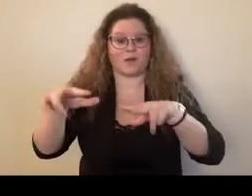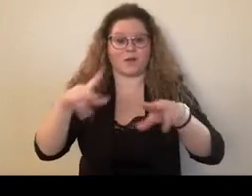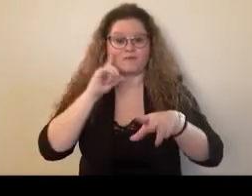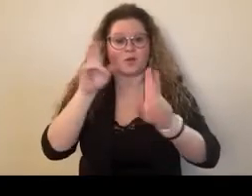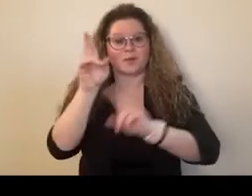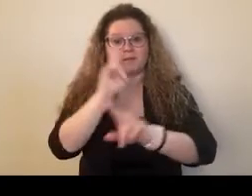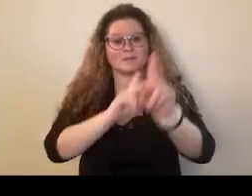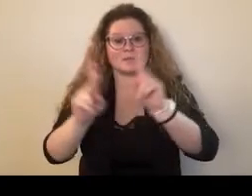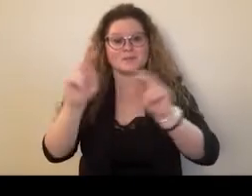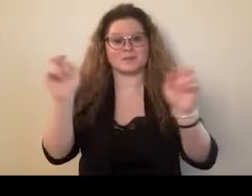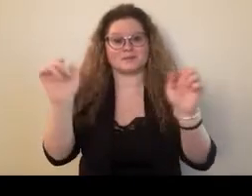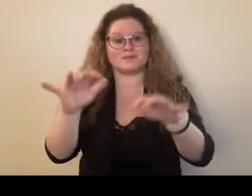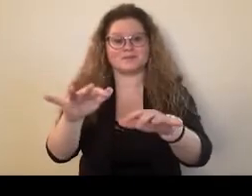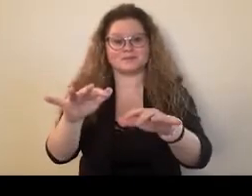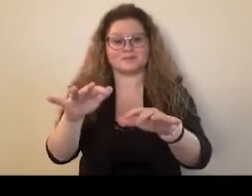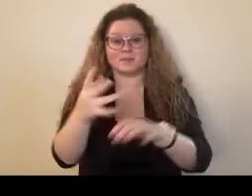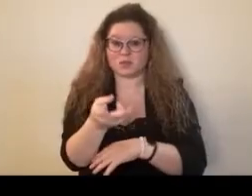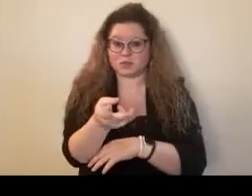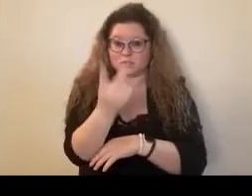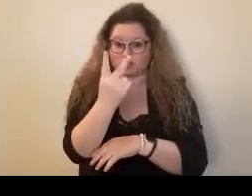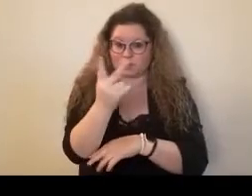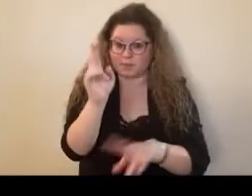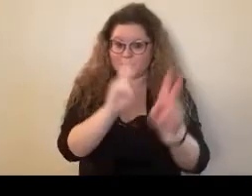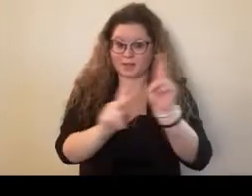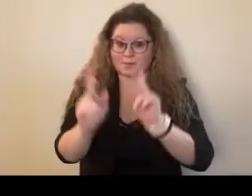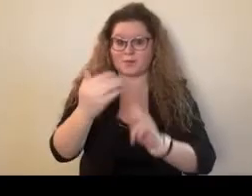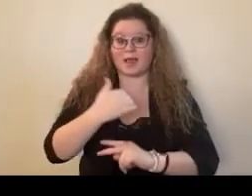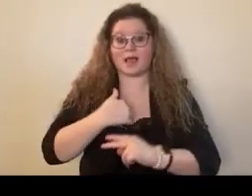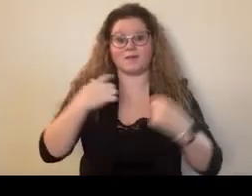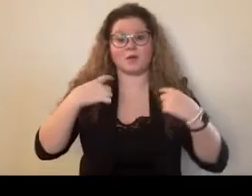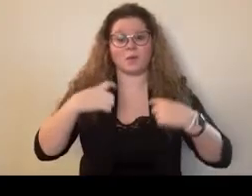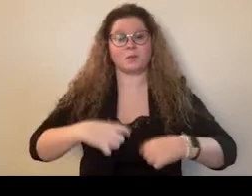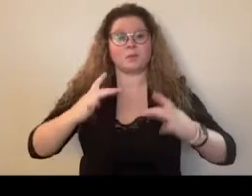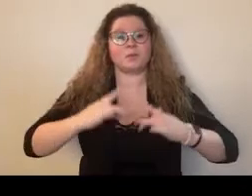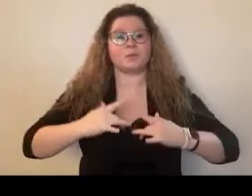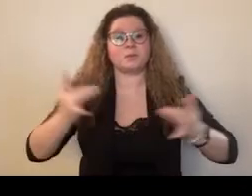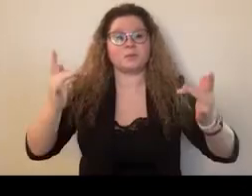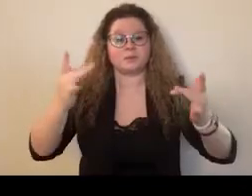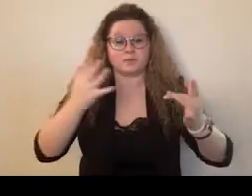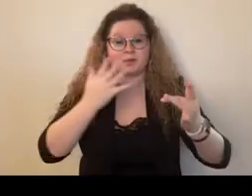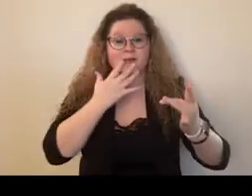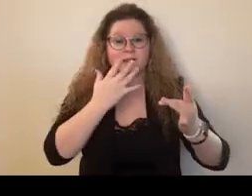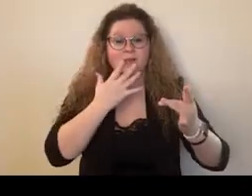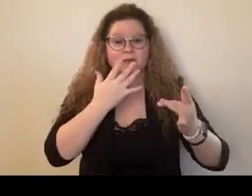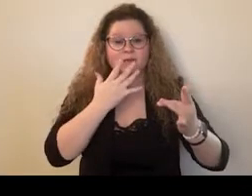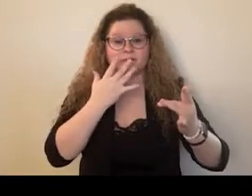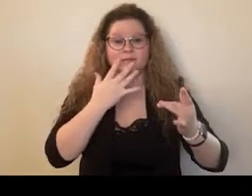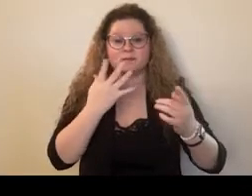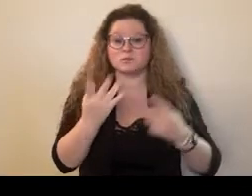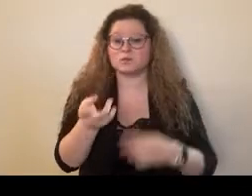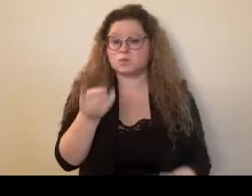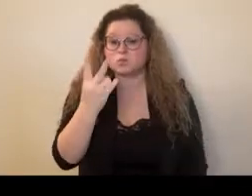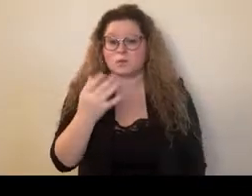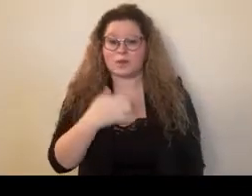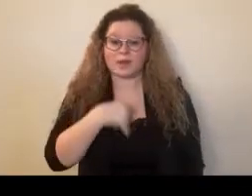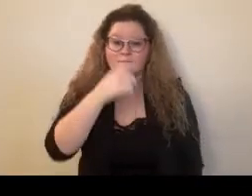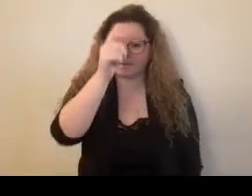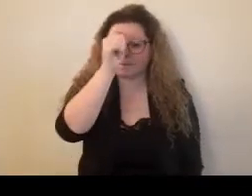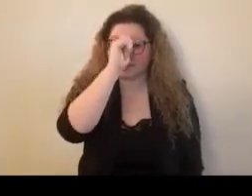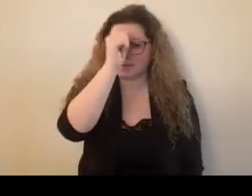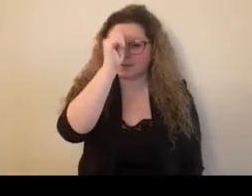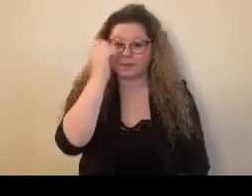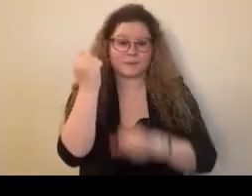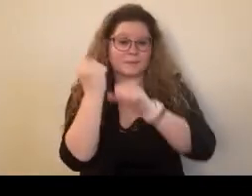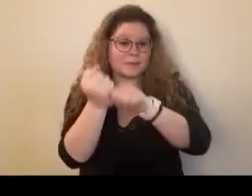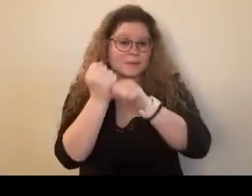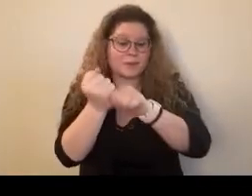Two of the people are wearing high visibility jackets. Two people are wearing baseball caps, one black with a